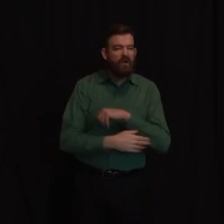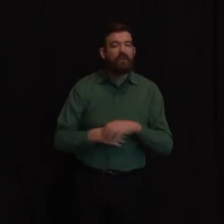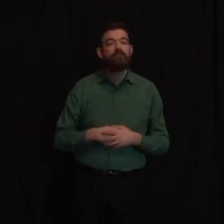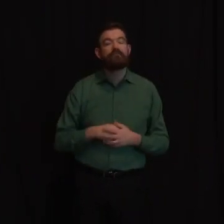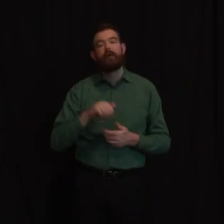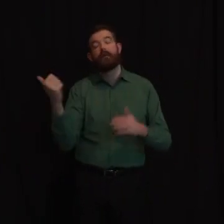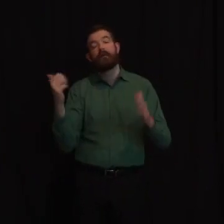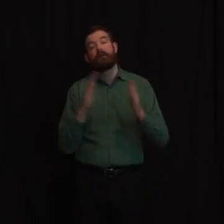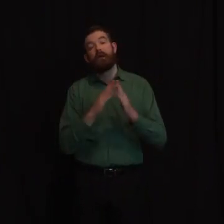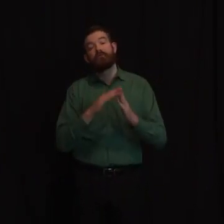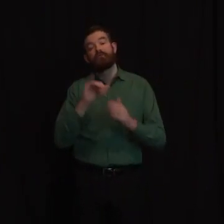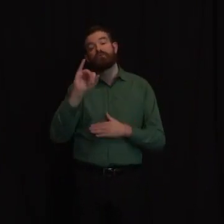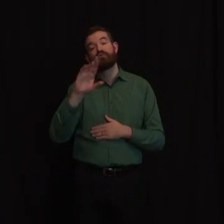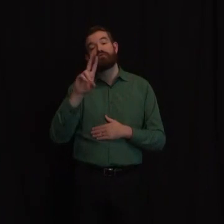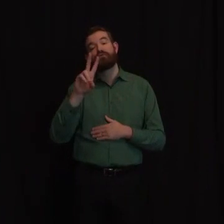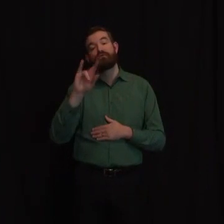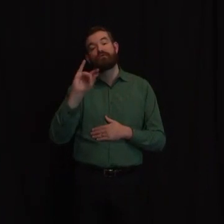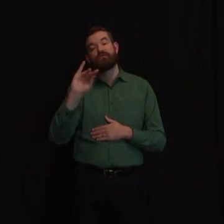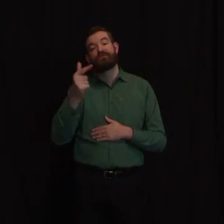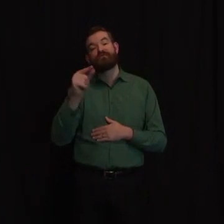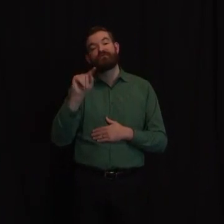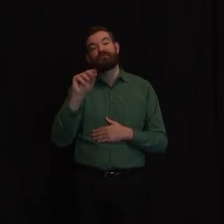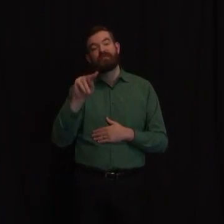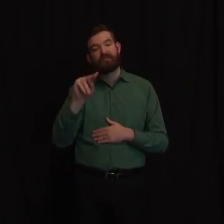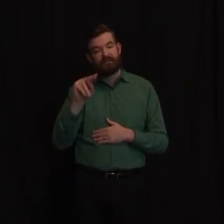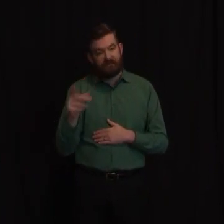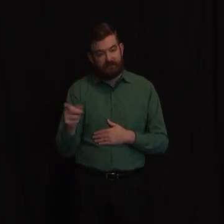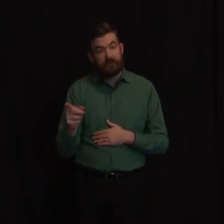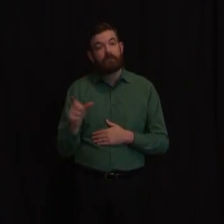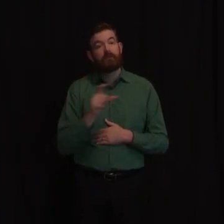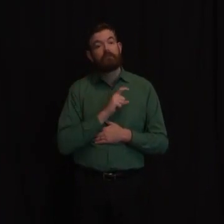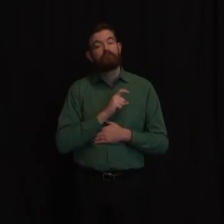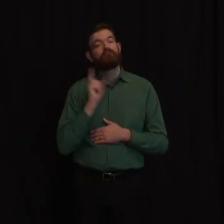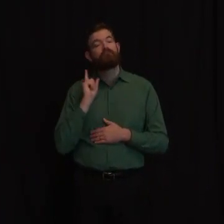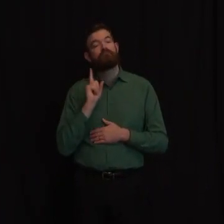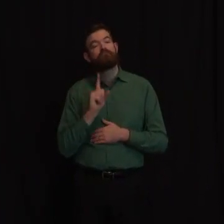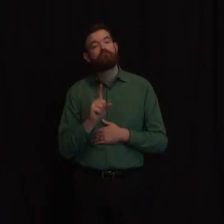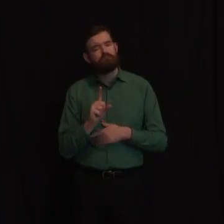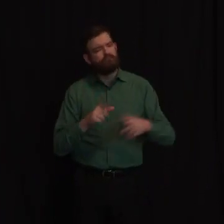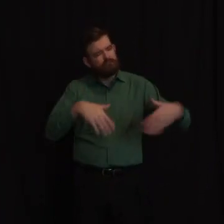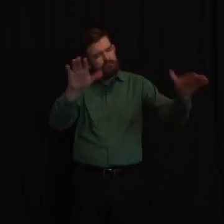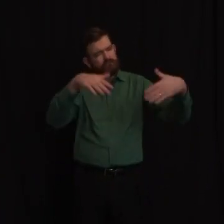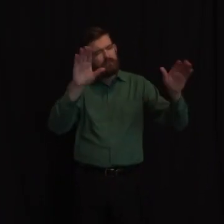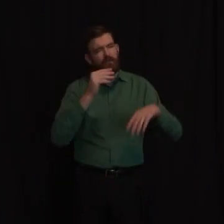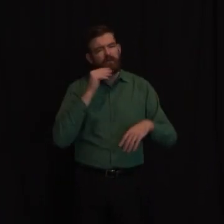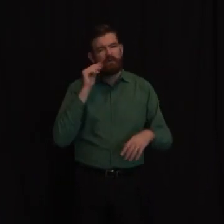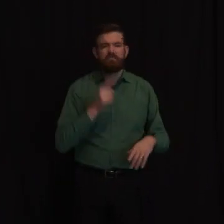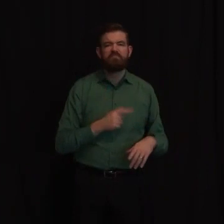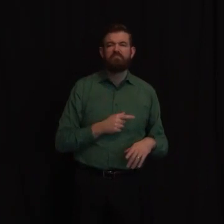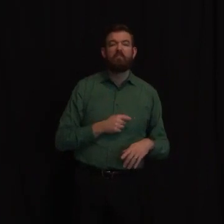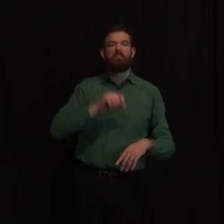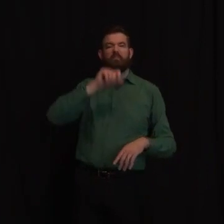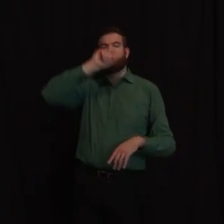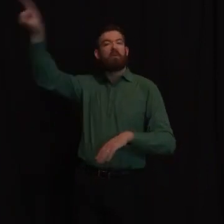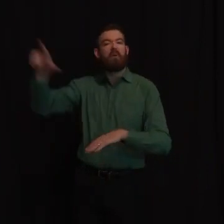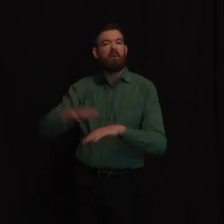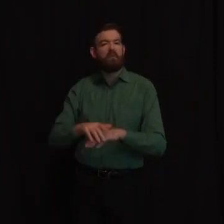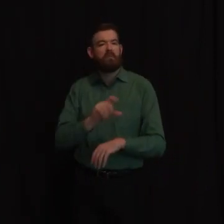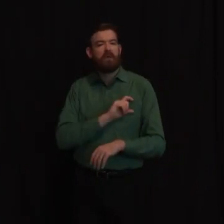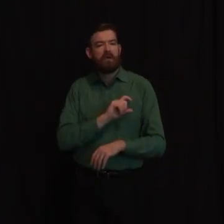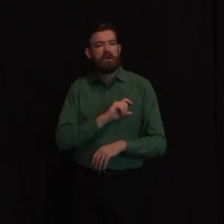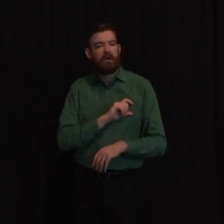officers had just asked subjects to disperse. That subject became unruly and spat on the police officer, shouting that he